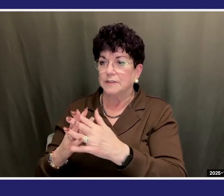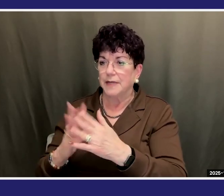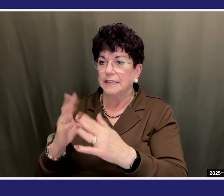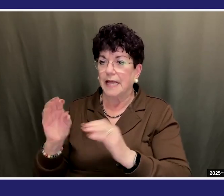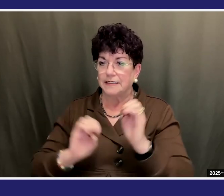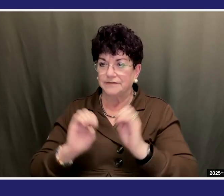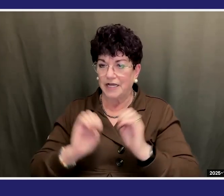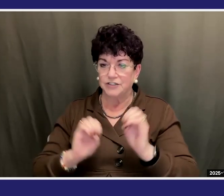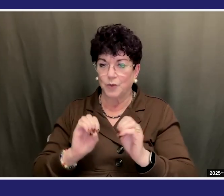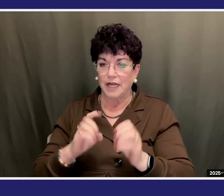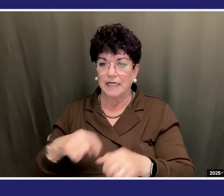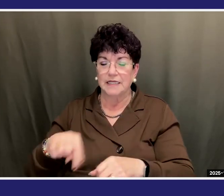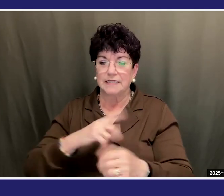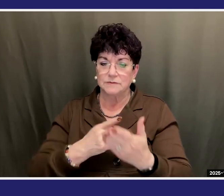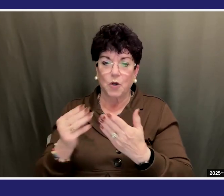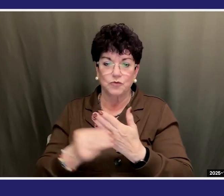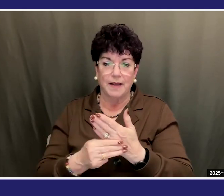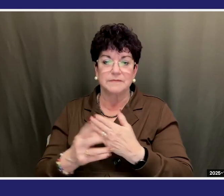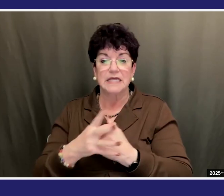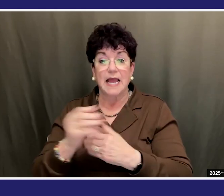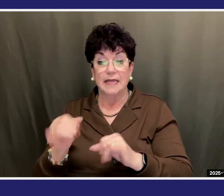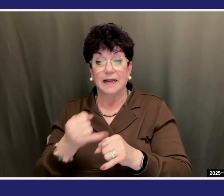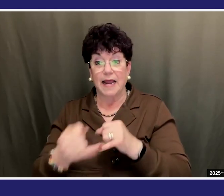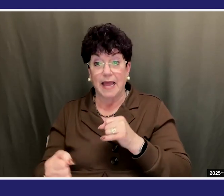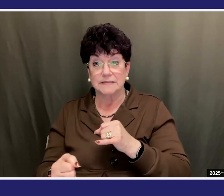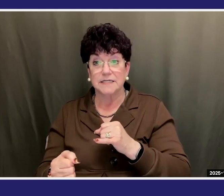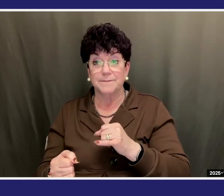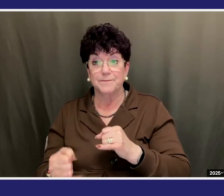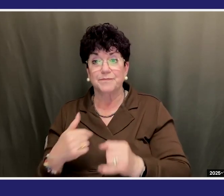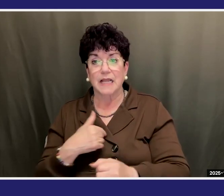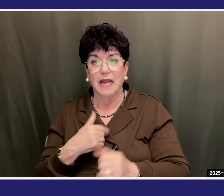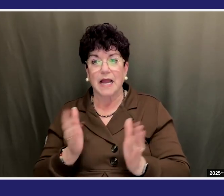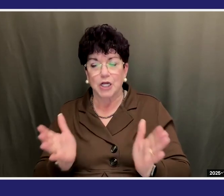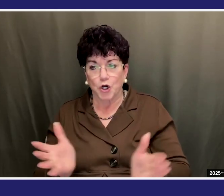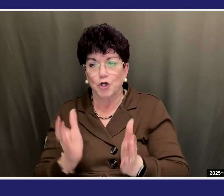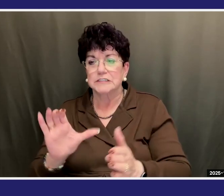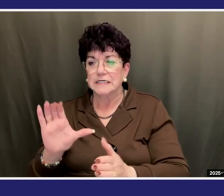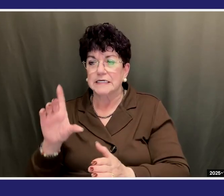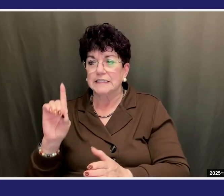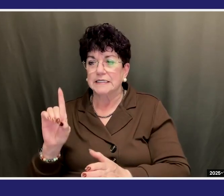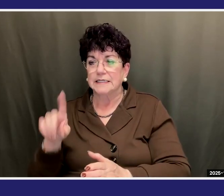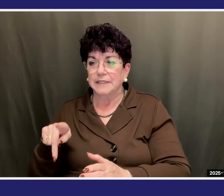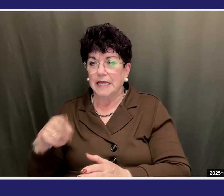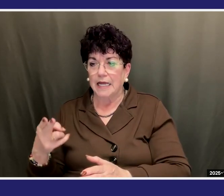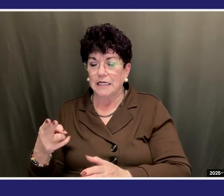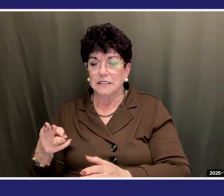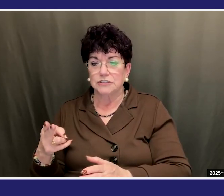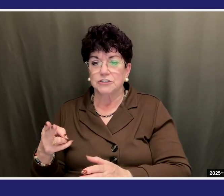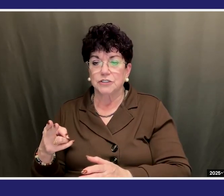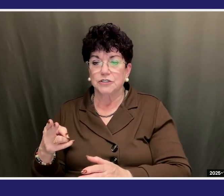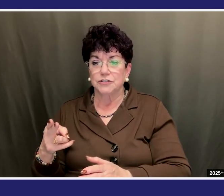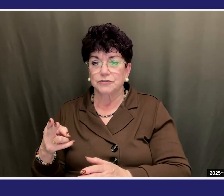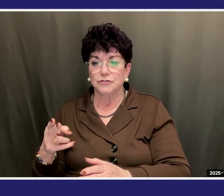evaluating these programs. And then lastly, I urge CDPH to